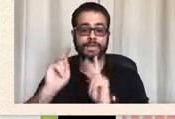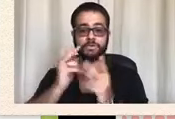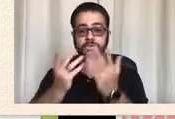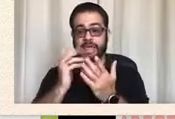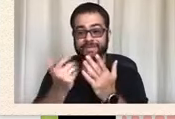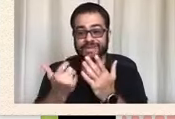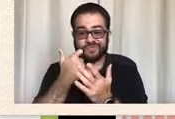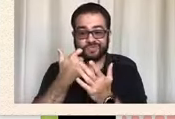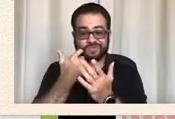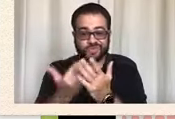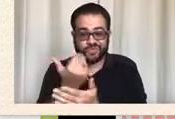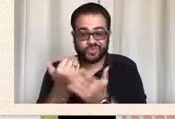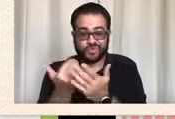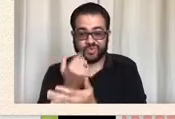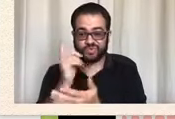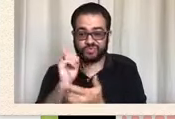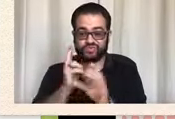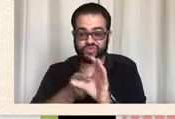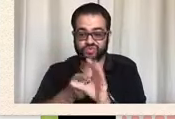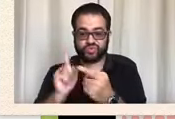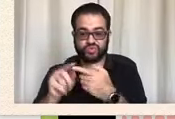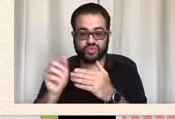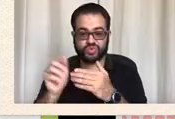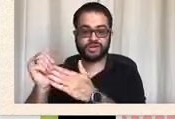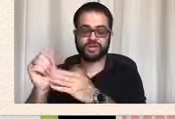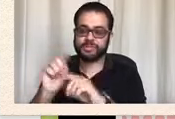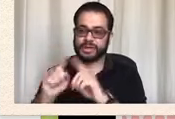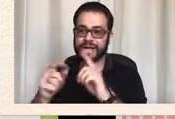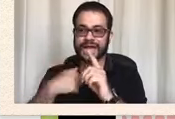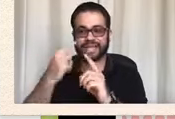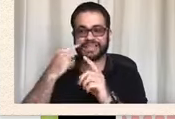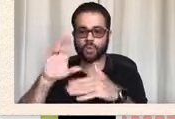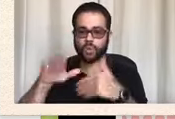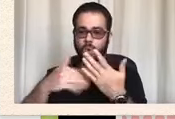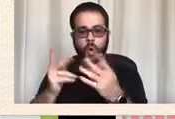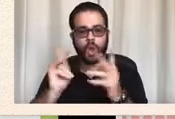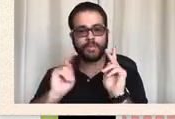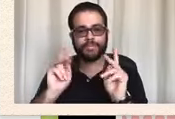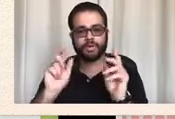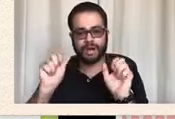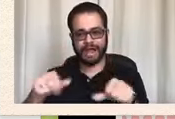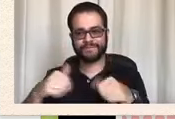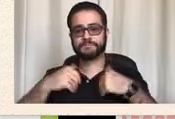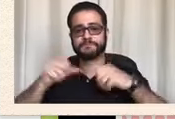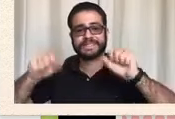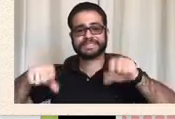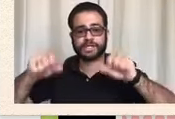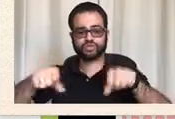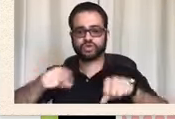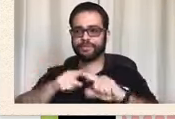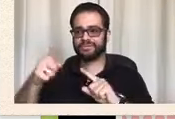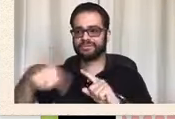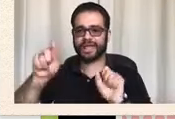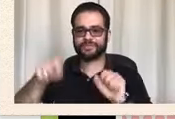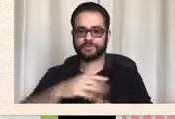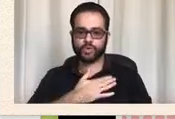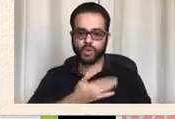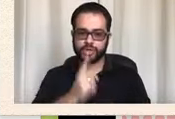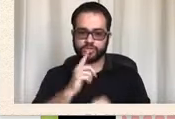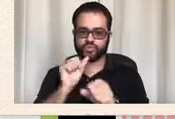has the potential. They just have to be willing to do the work. So basically, you have to be